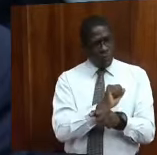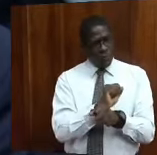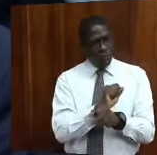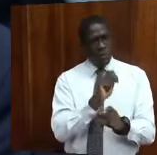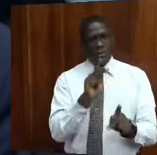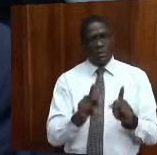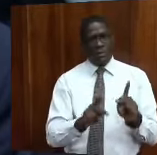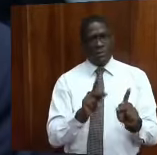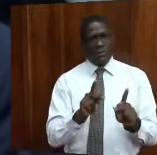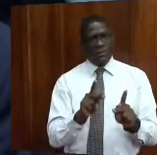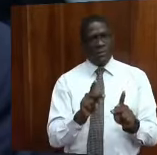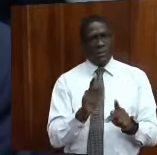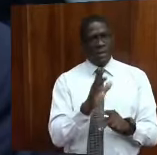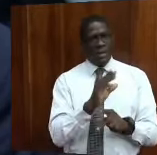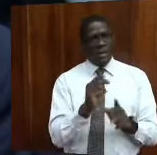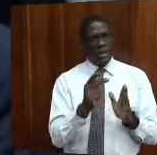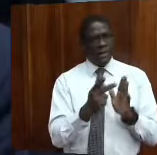whatever policies we